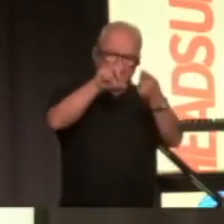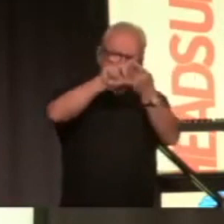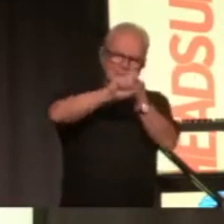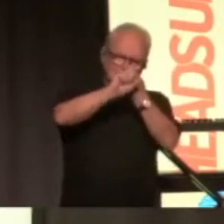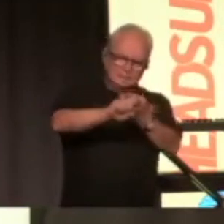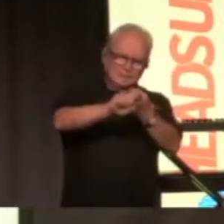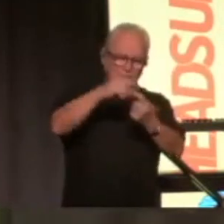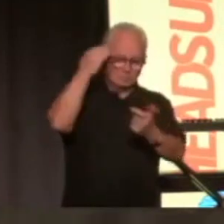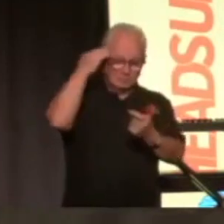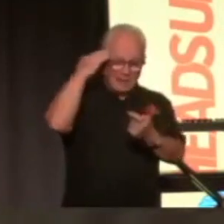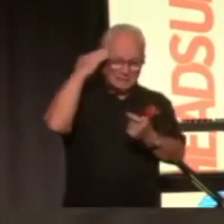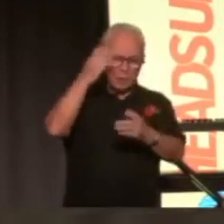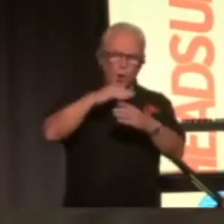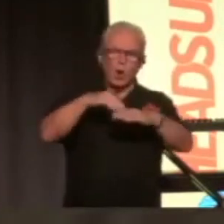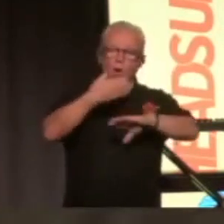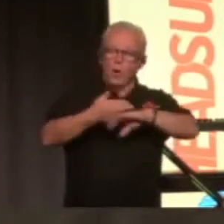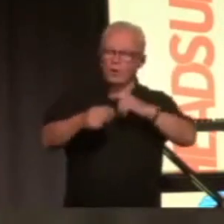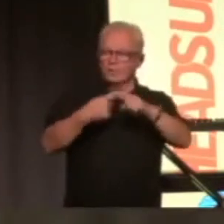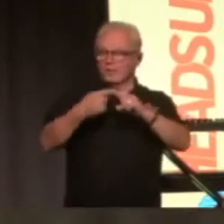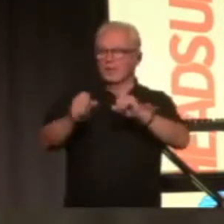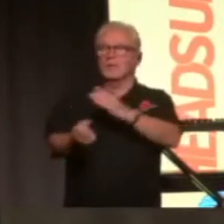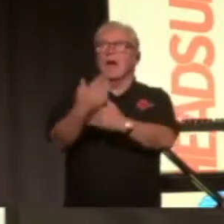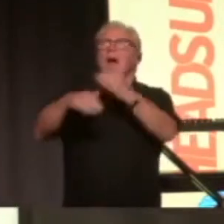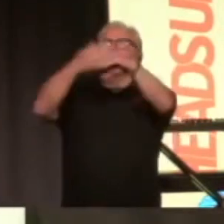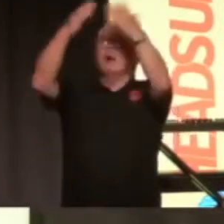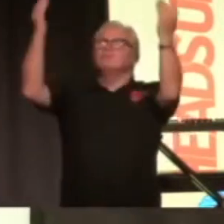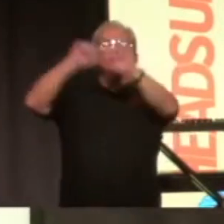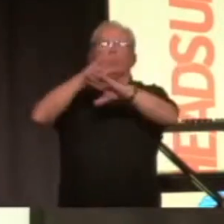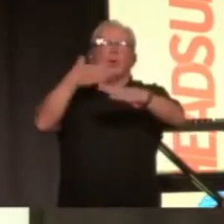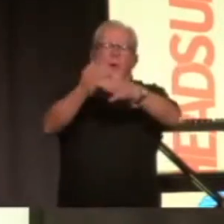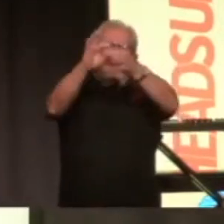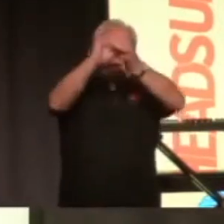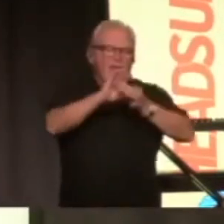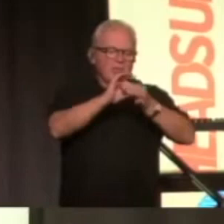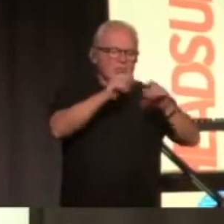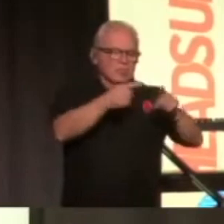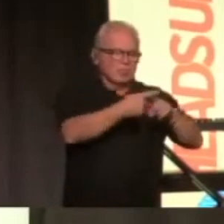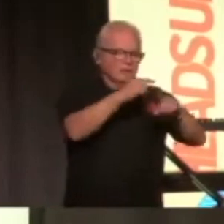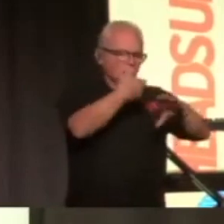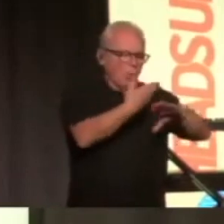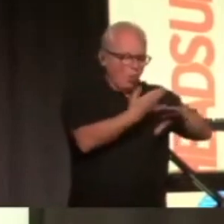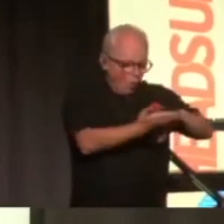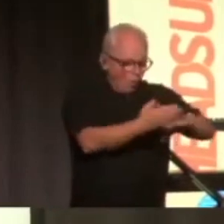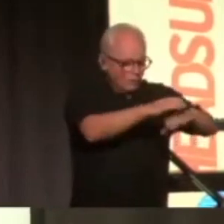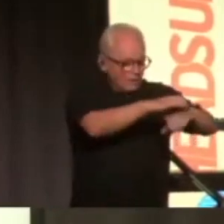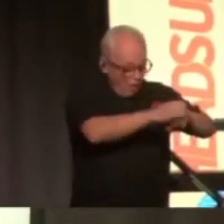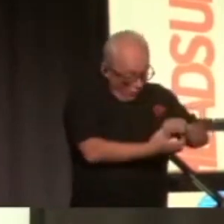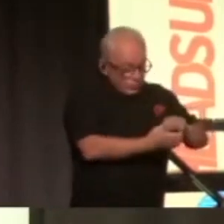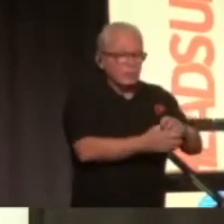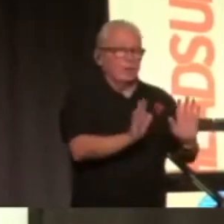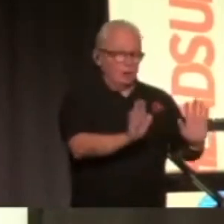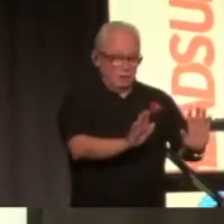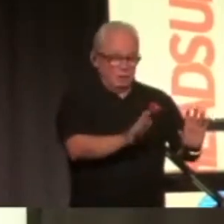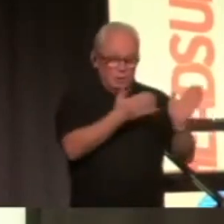set your mind on things above and not on things on the earth.